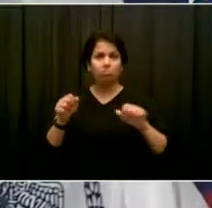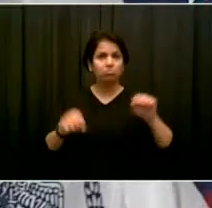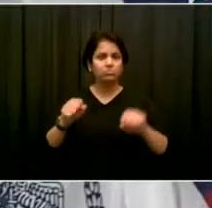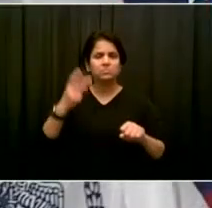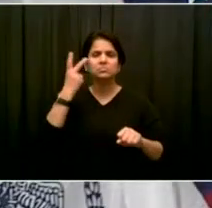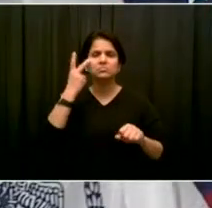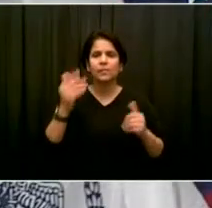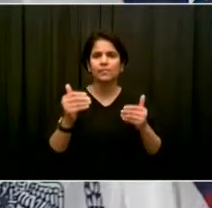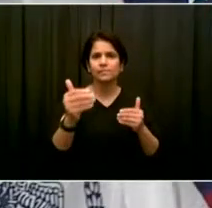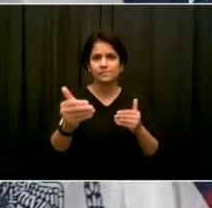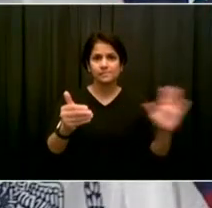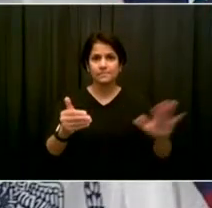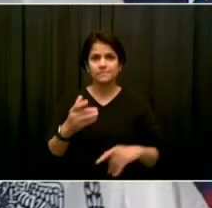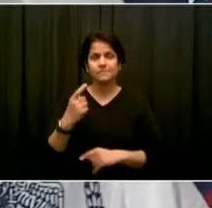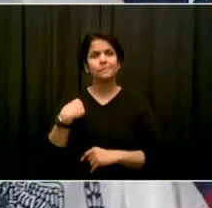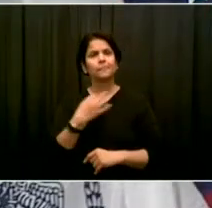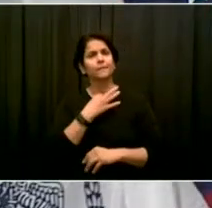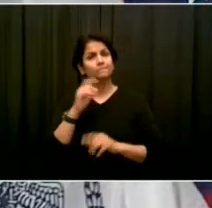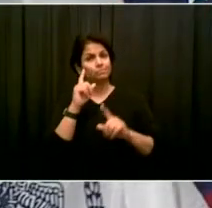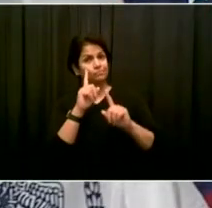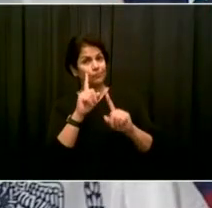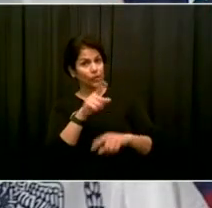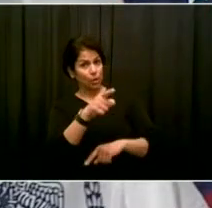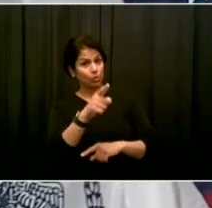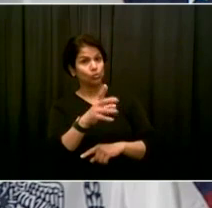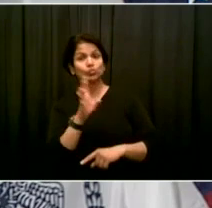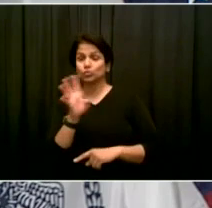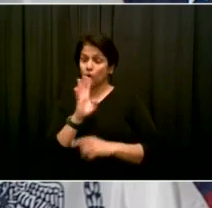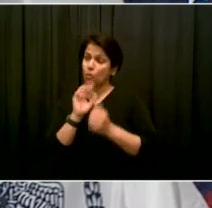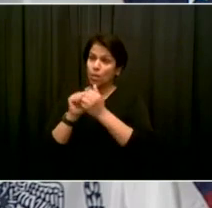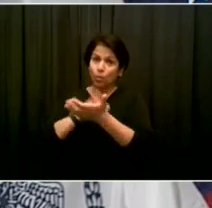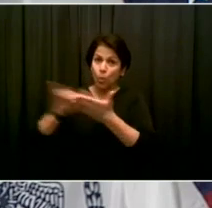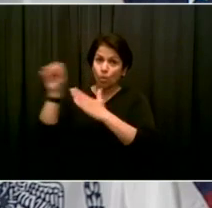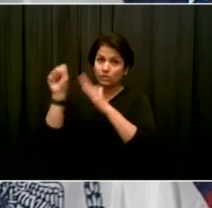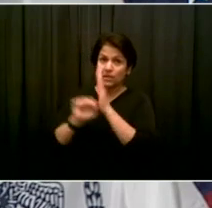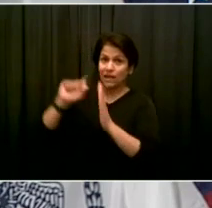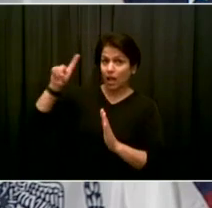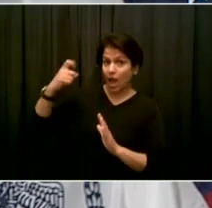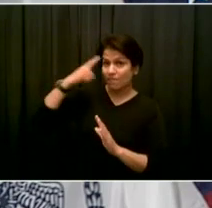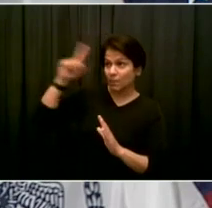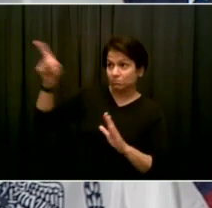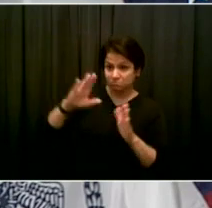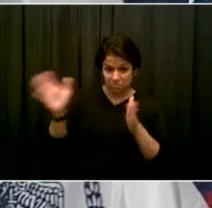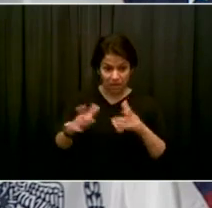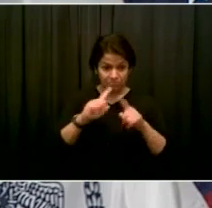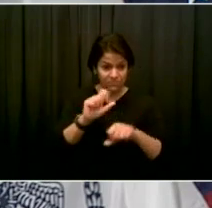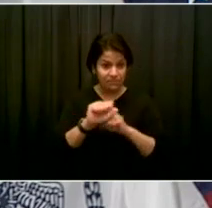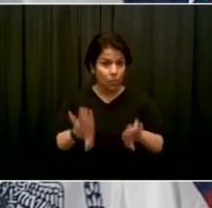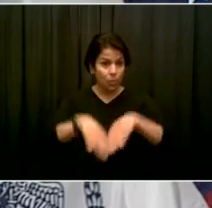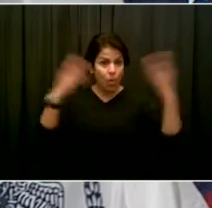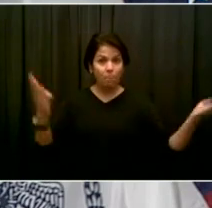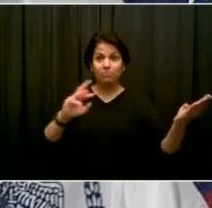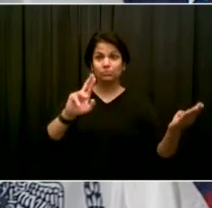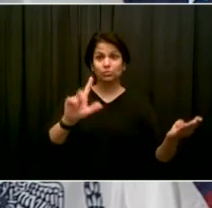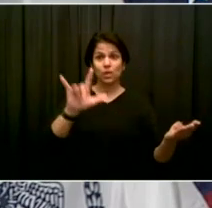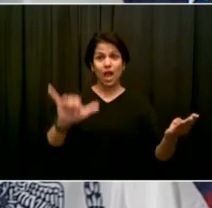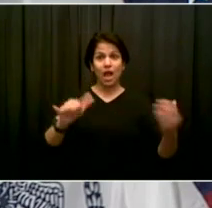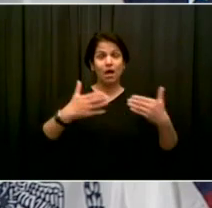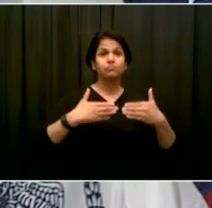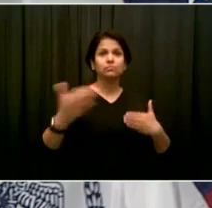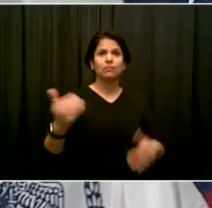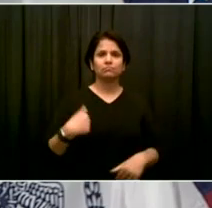not, and I think the best way to proceed here is to set out the city's vision. We're going to work with the federal government. We're going